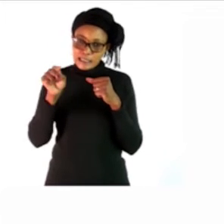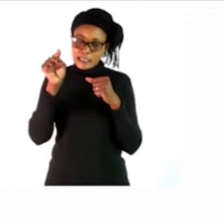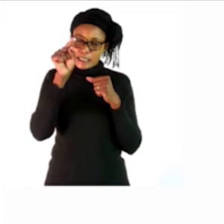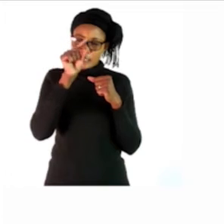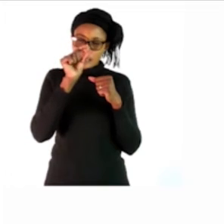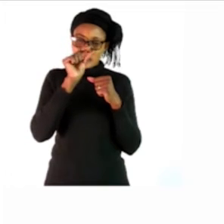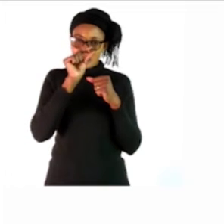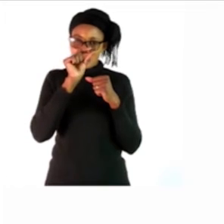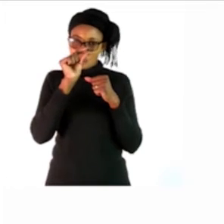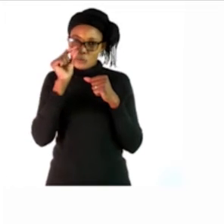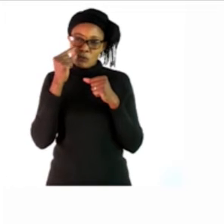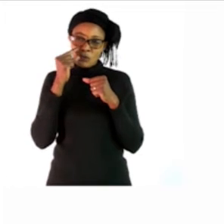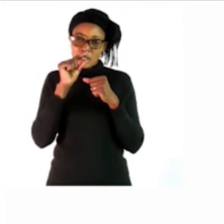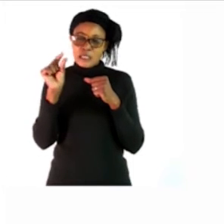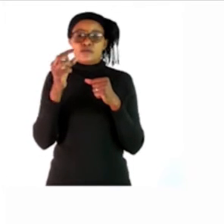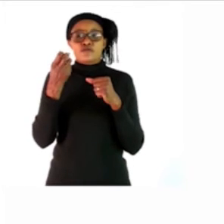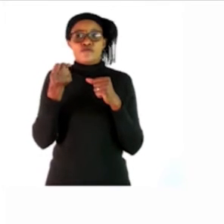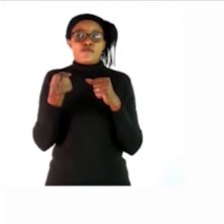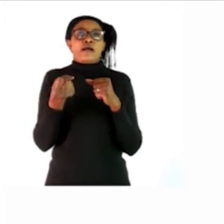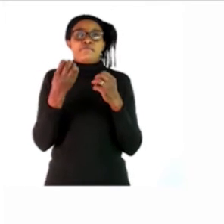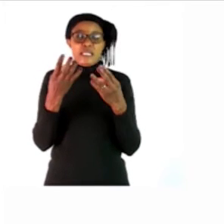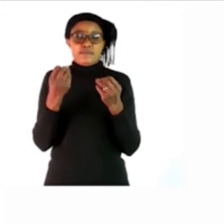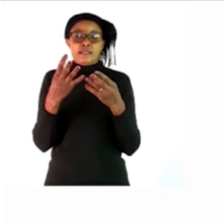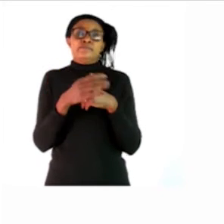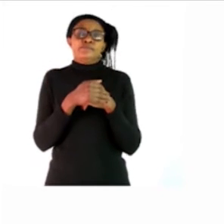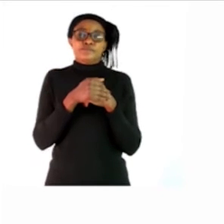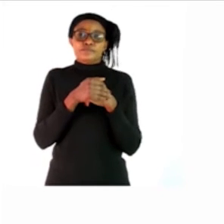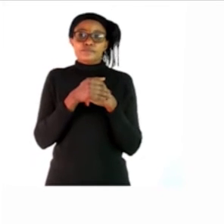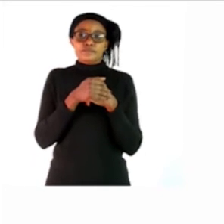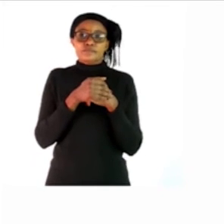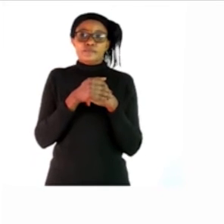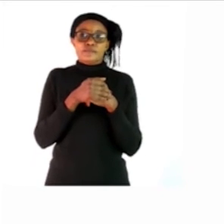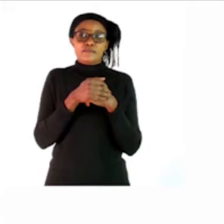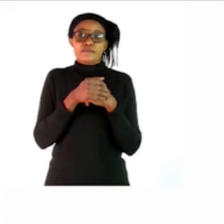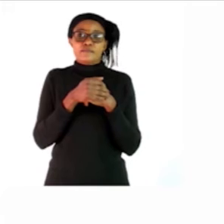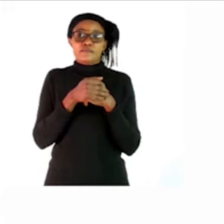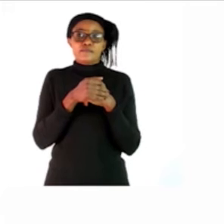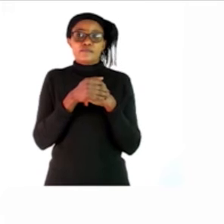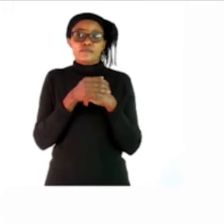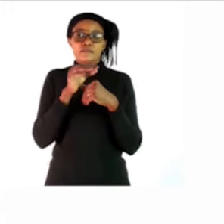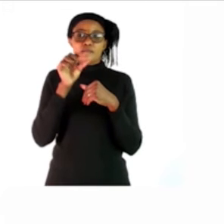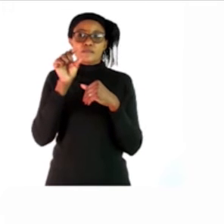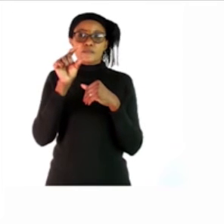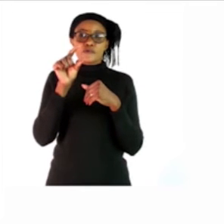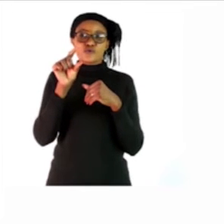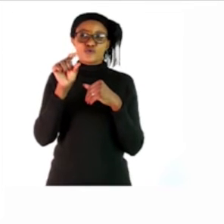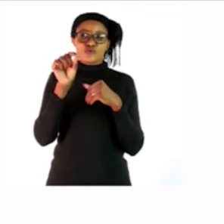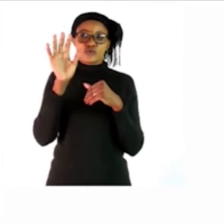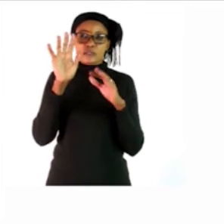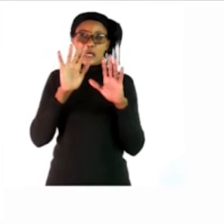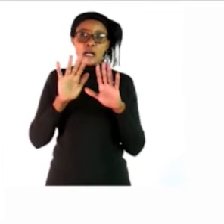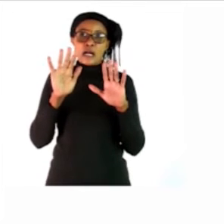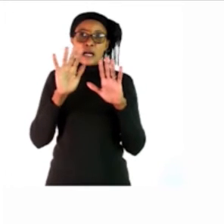So let's start off with our coloring. It says, choose a color so